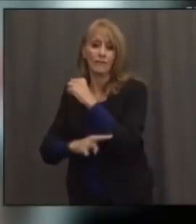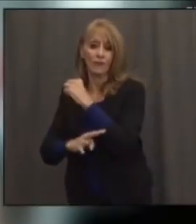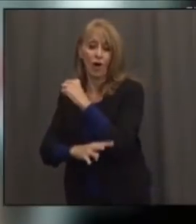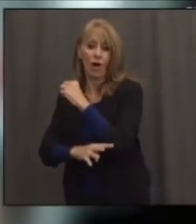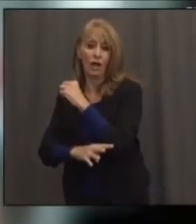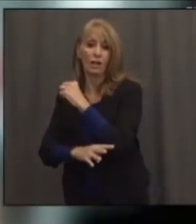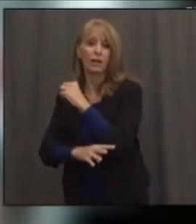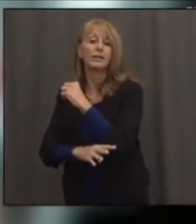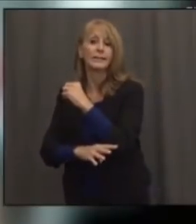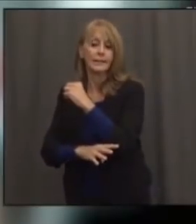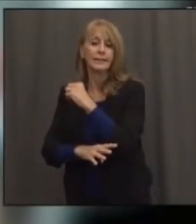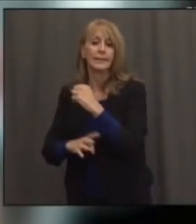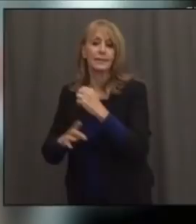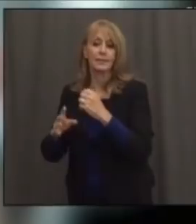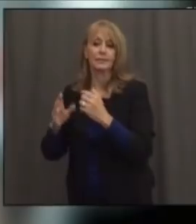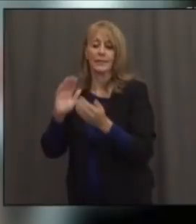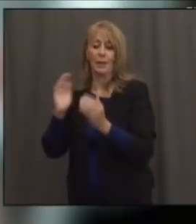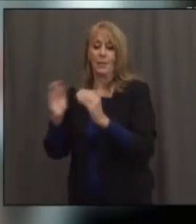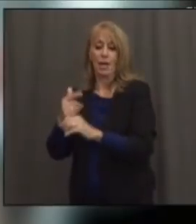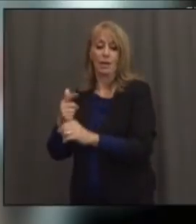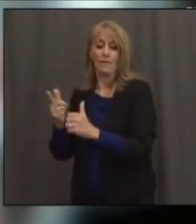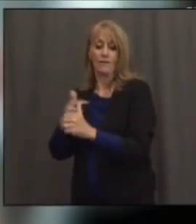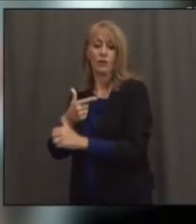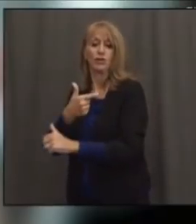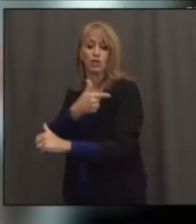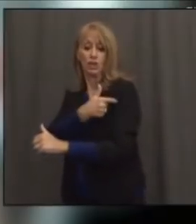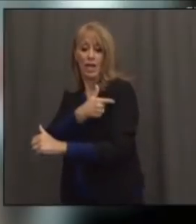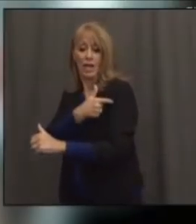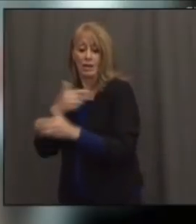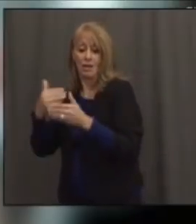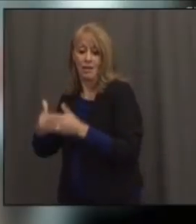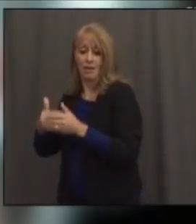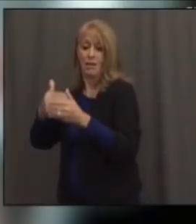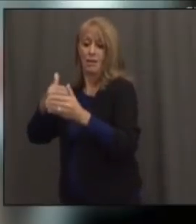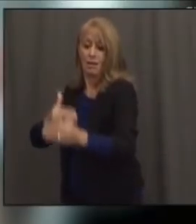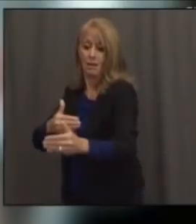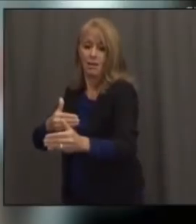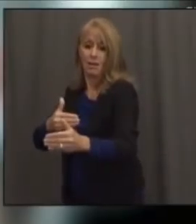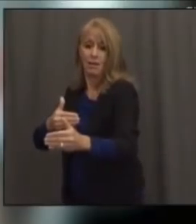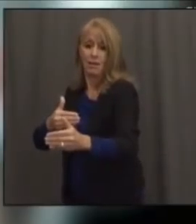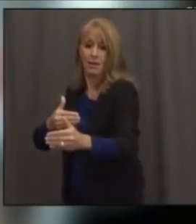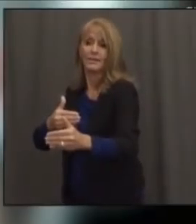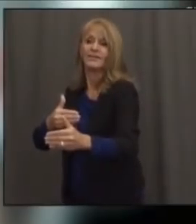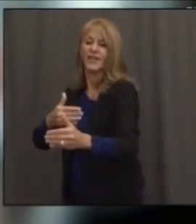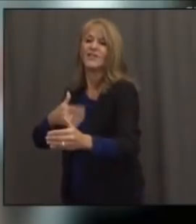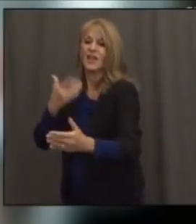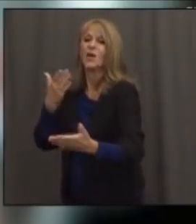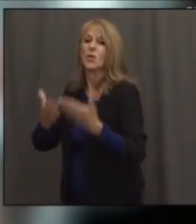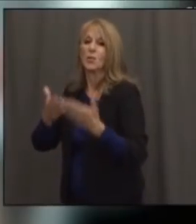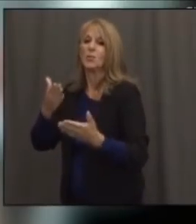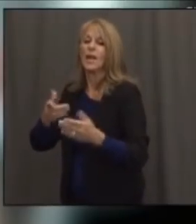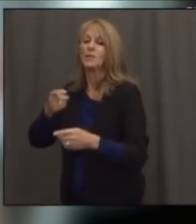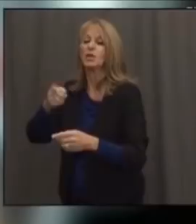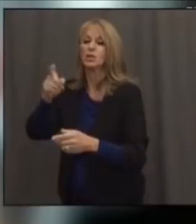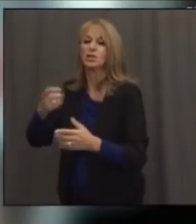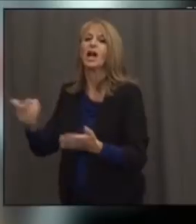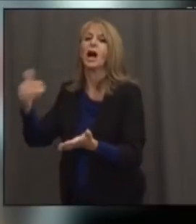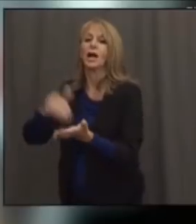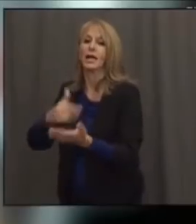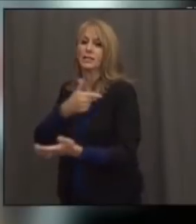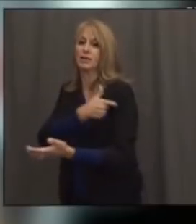amount of time out from the completion of their original series, that I think that there will be an impetus to give boosters, at least to